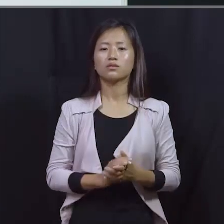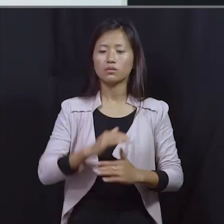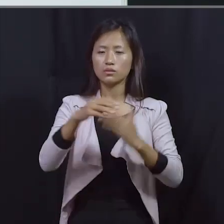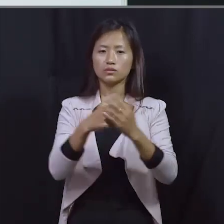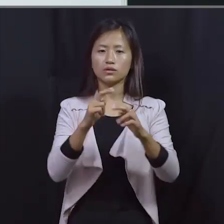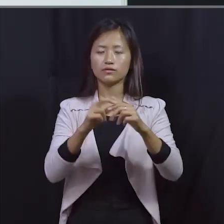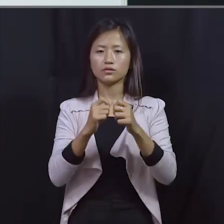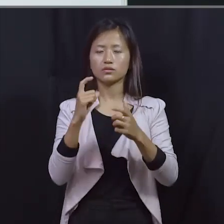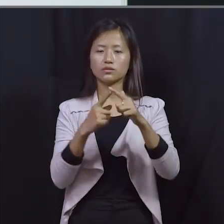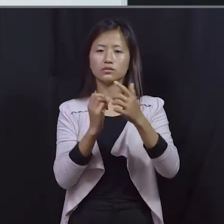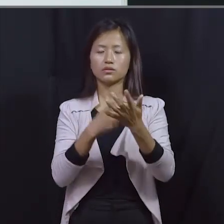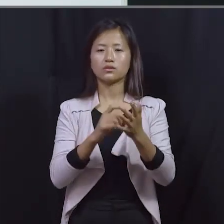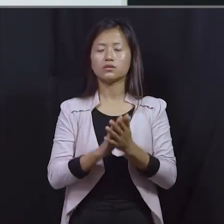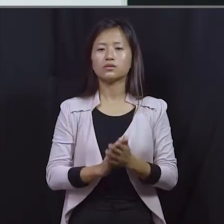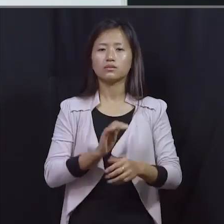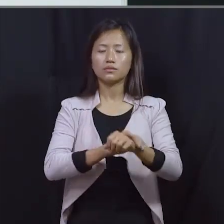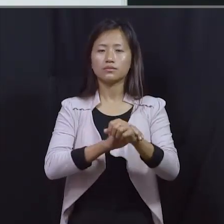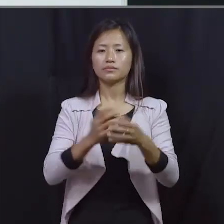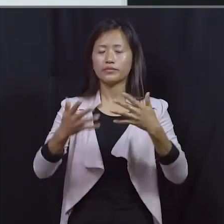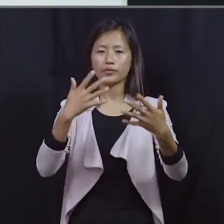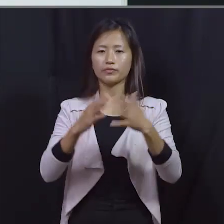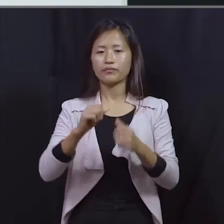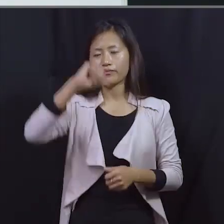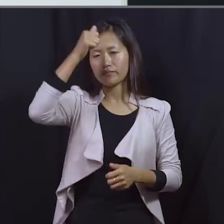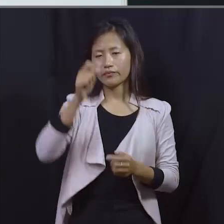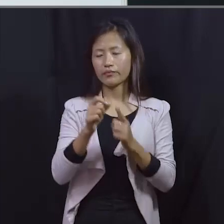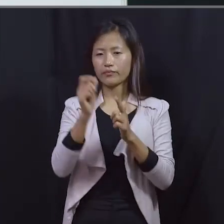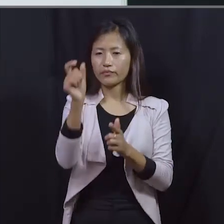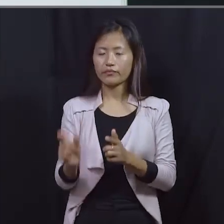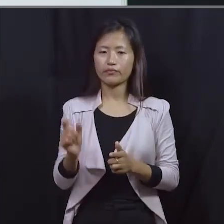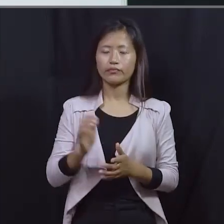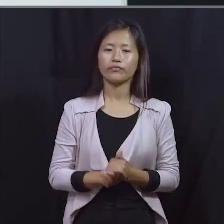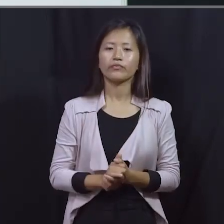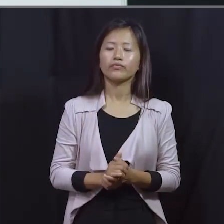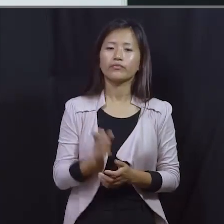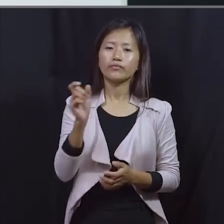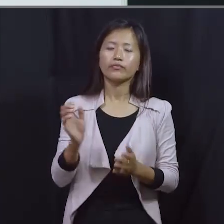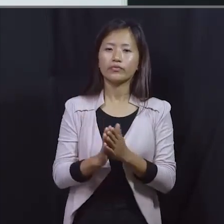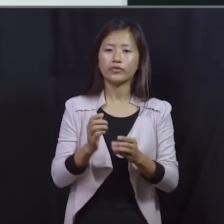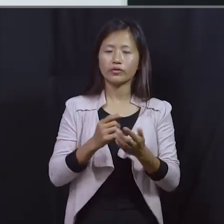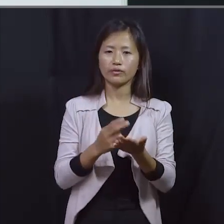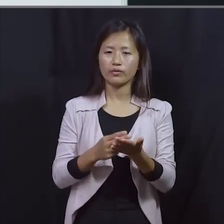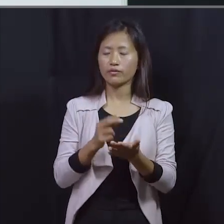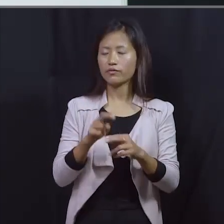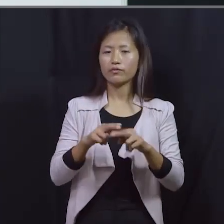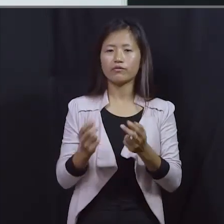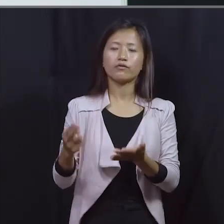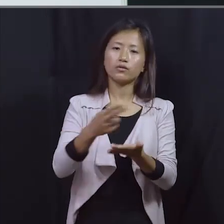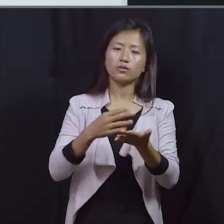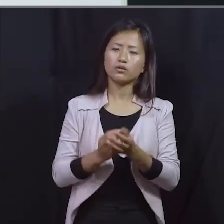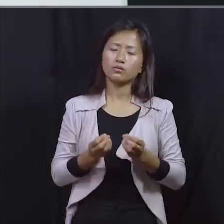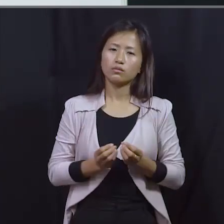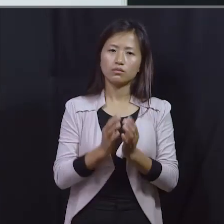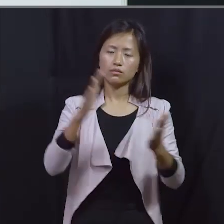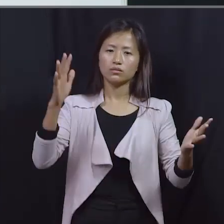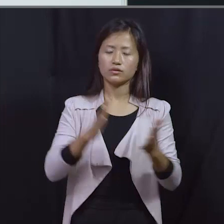factors which were introduced by the British affected the Indian peasants, the Indian farmers or the peasants, they do lots of spending